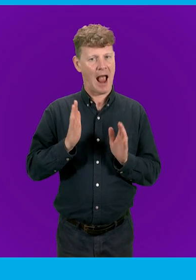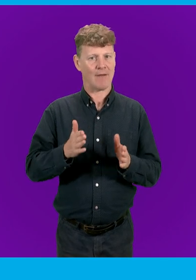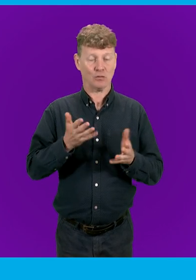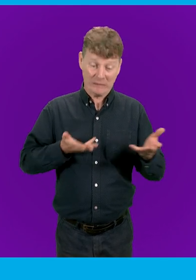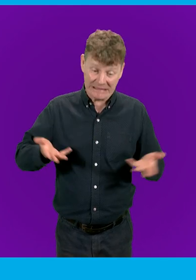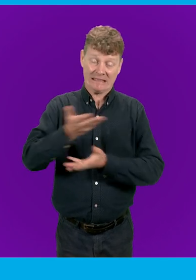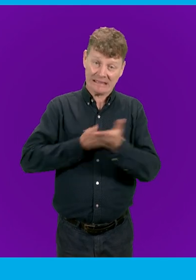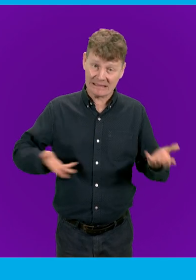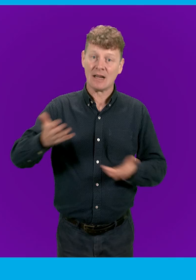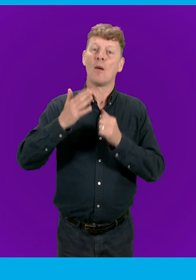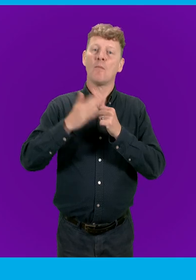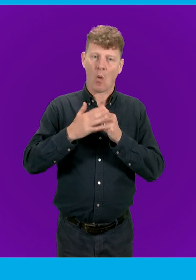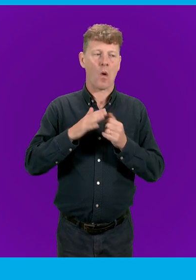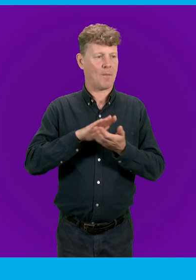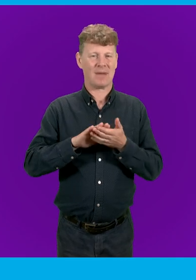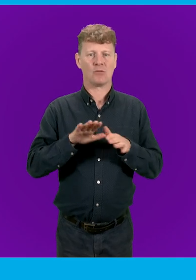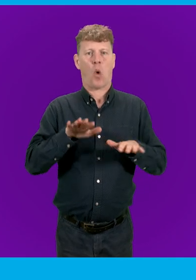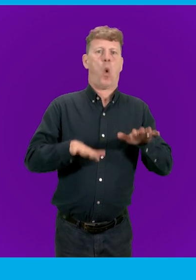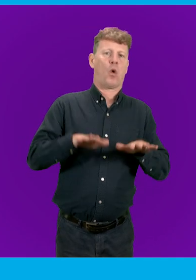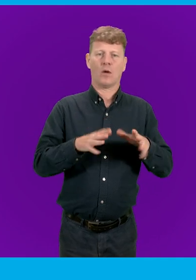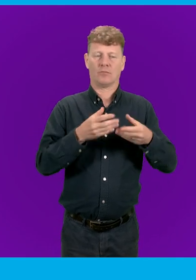also try and, like, break the stereotypes.